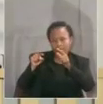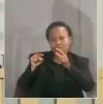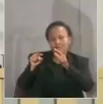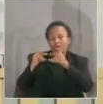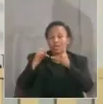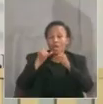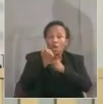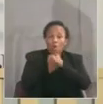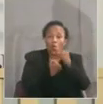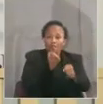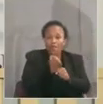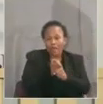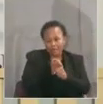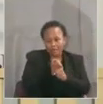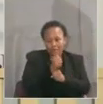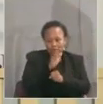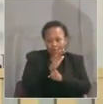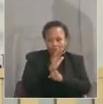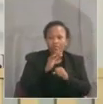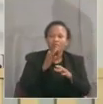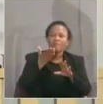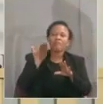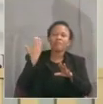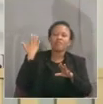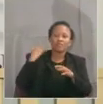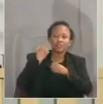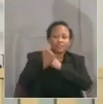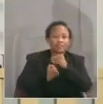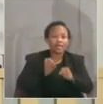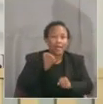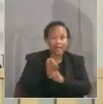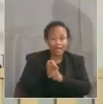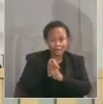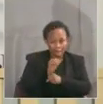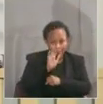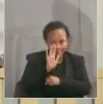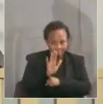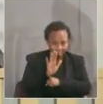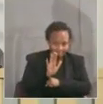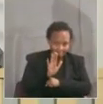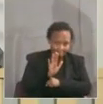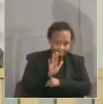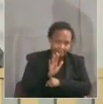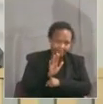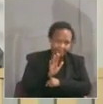During the previous years, the